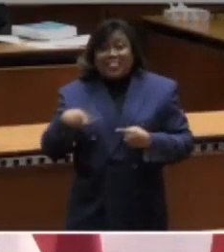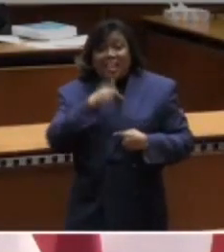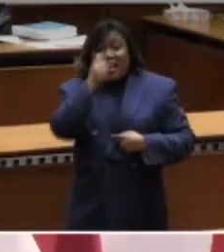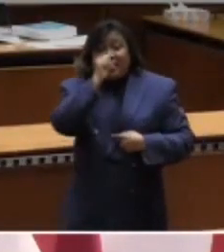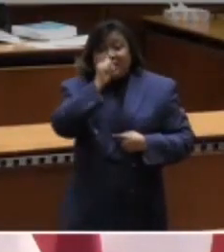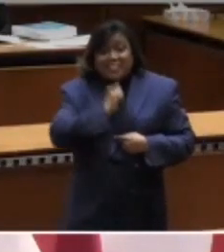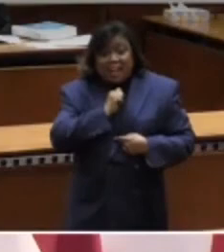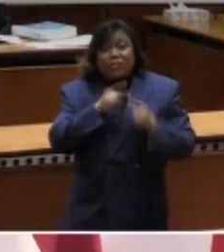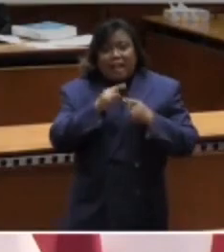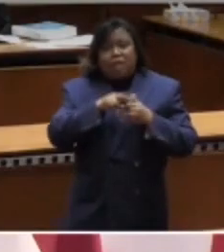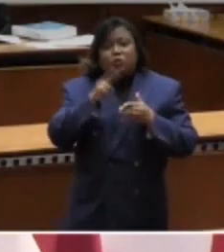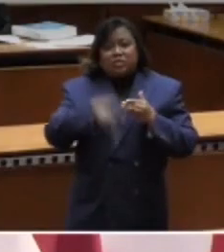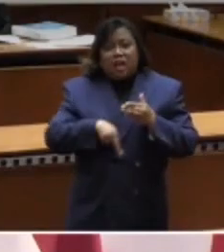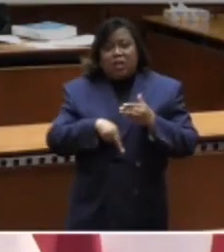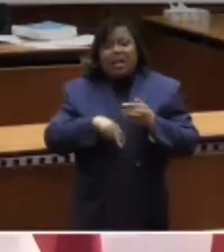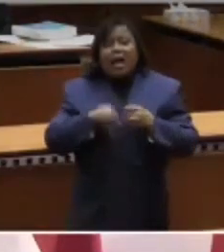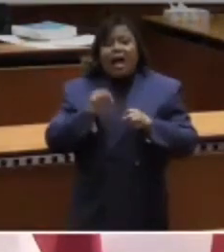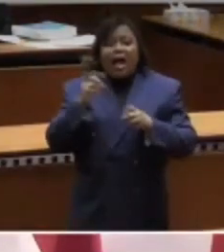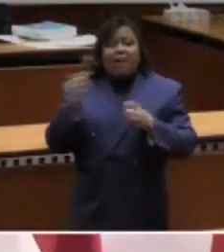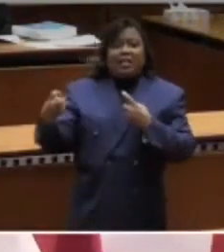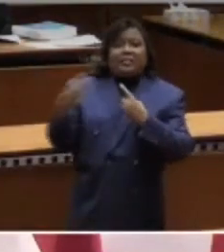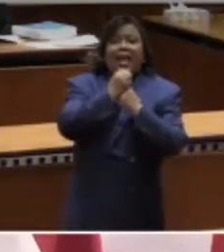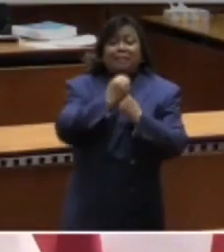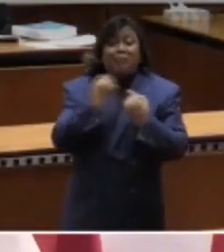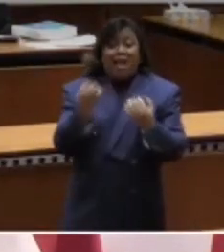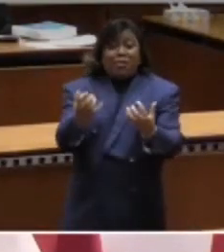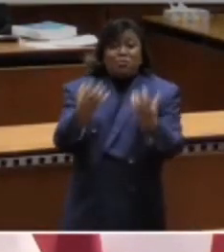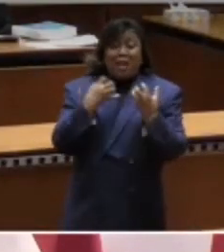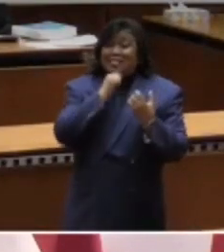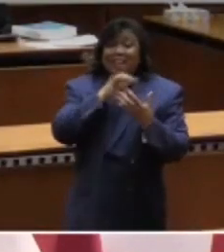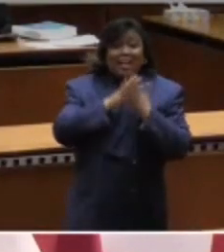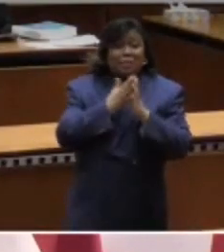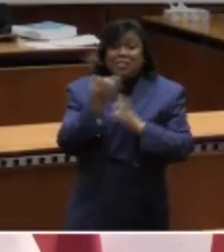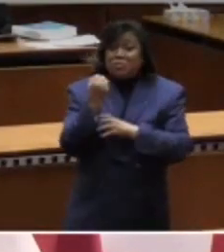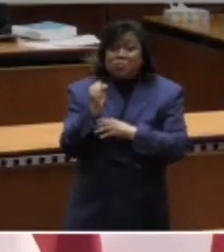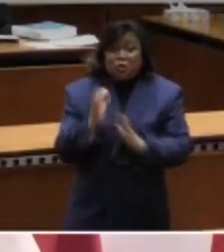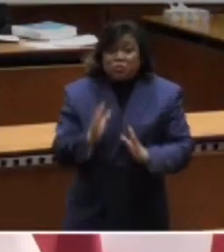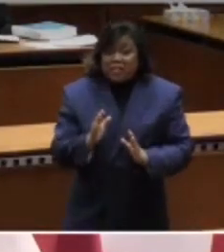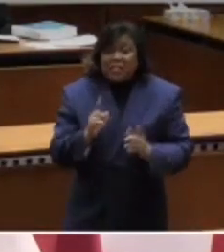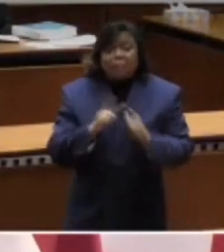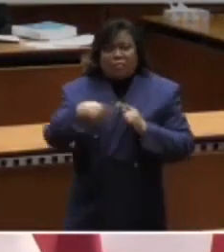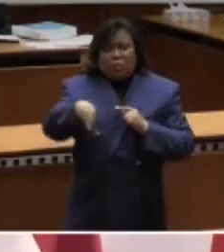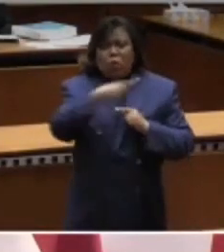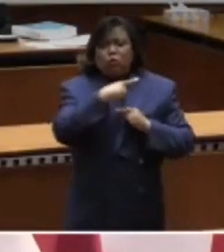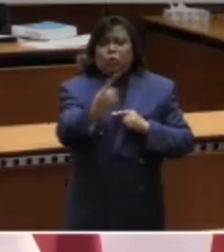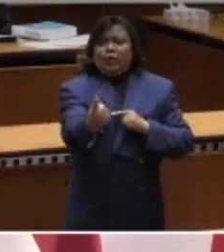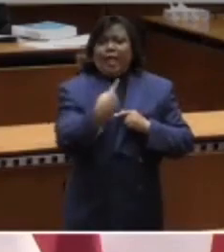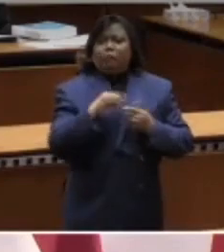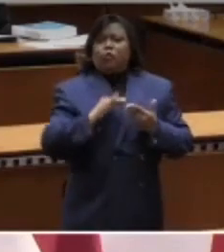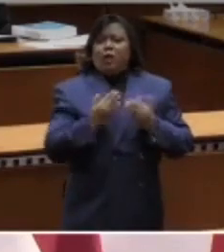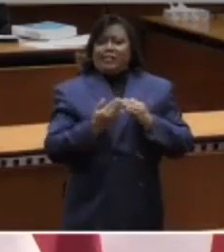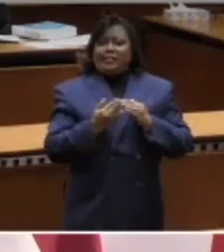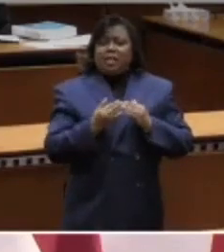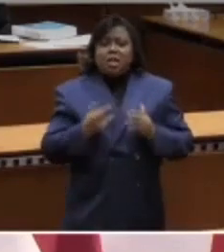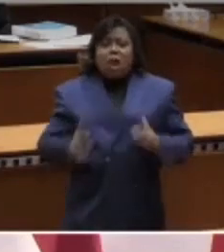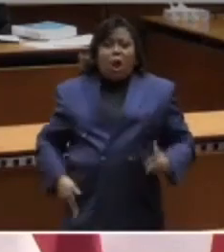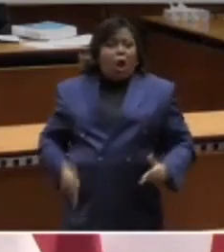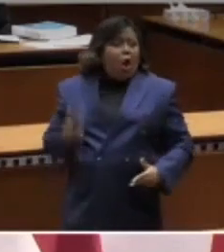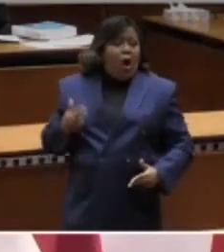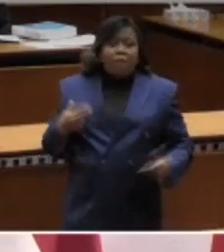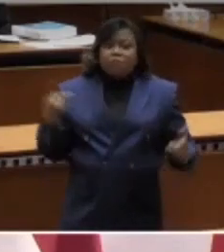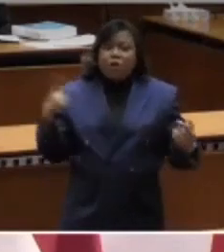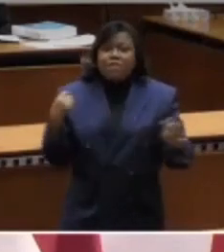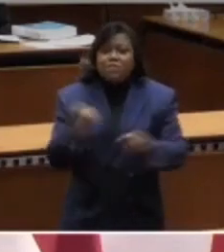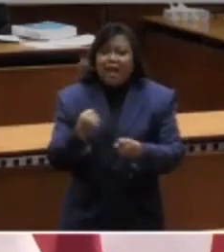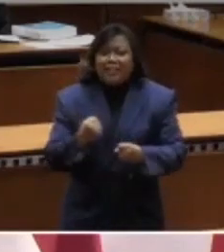have suffered as a result of attacks by crowds, not of peaceful protesters, but those who came to our city armed for a